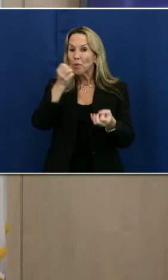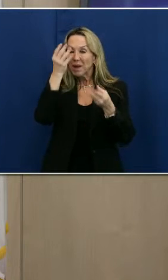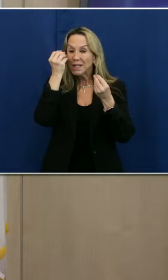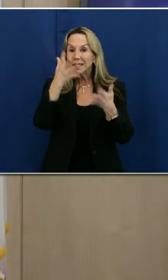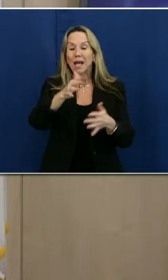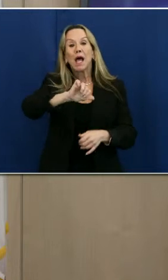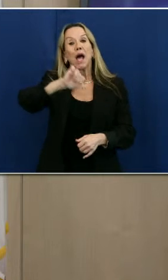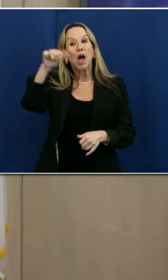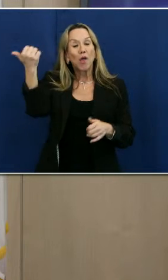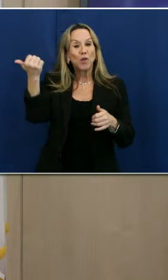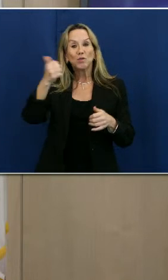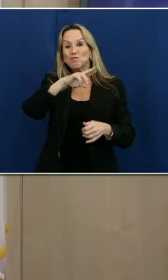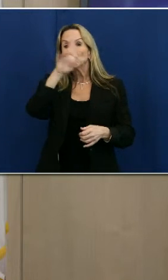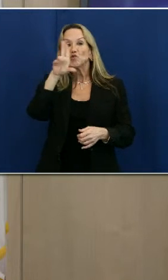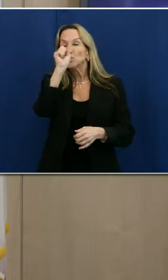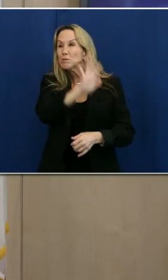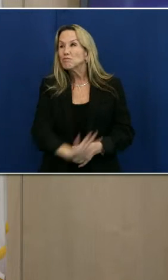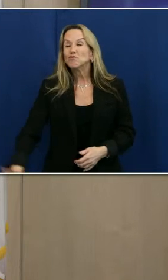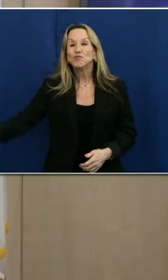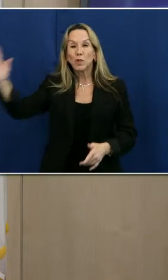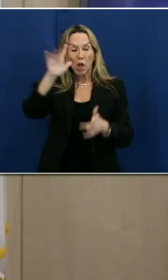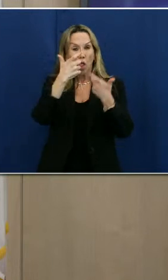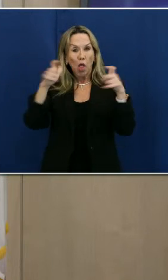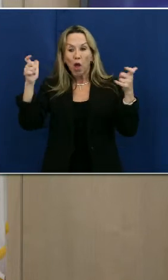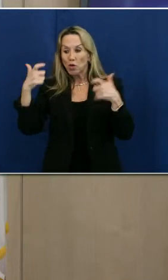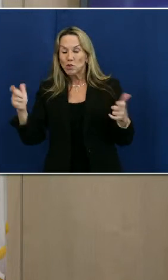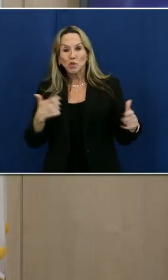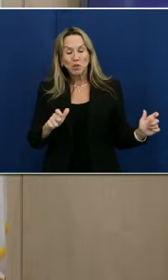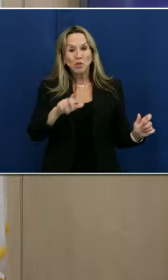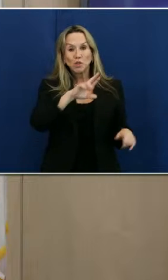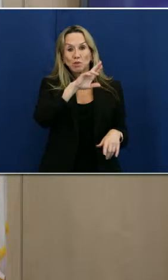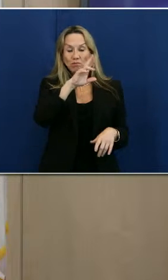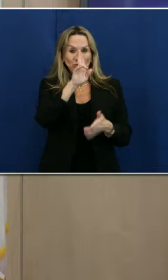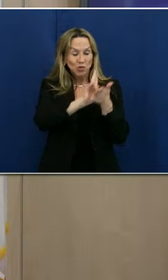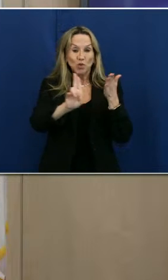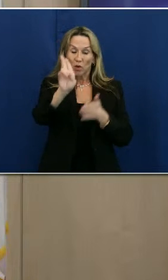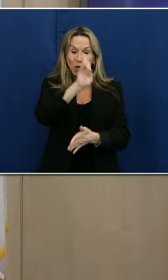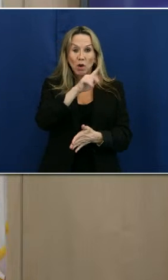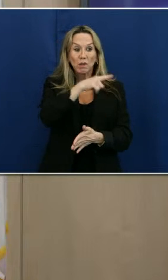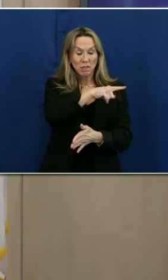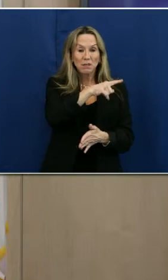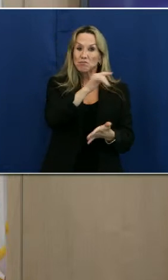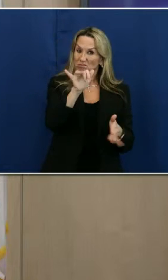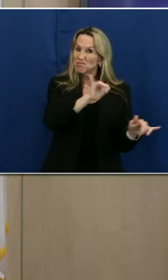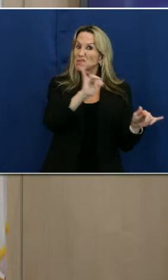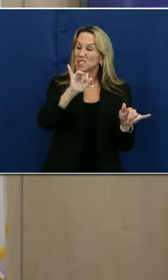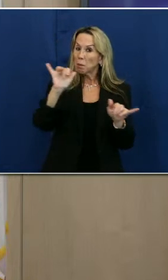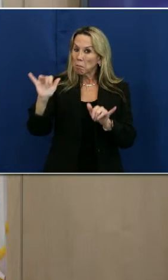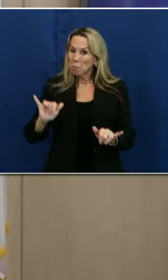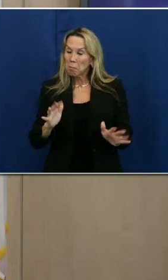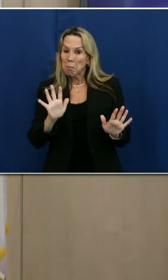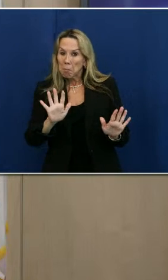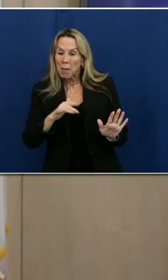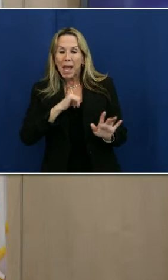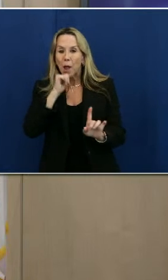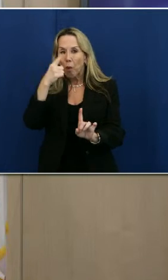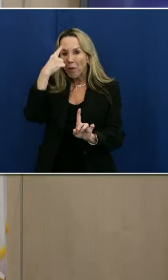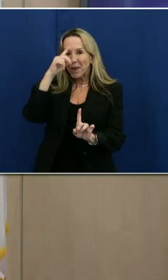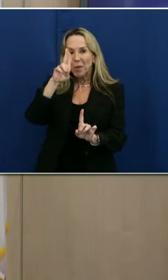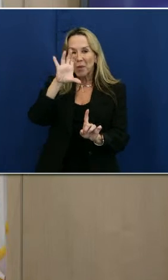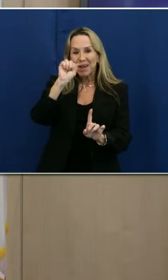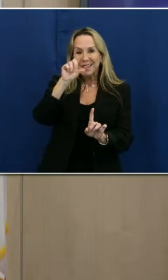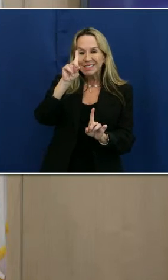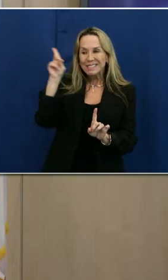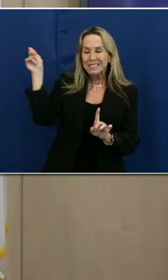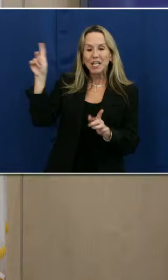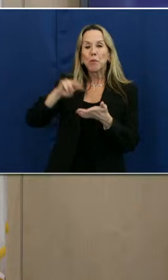large universities across the country have seen similar findings, and it doesn't mean, and I don't believe that UCSD is letting its